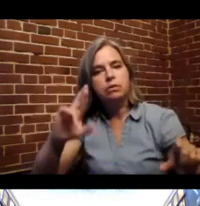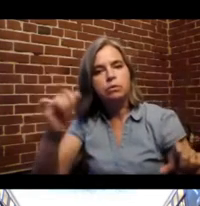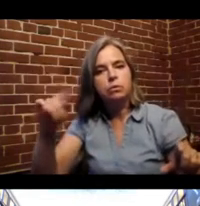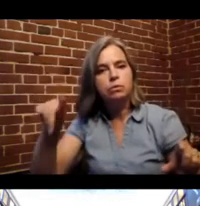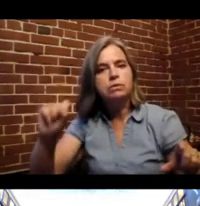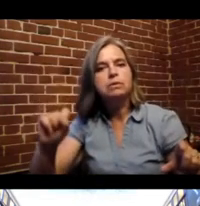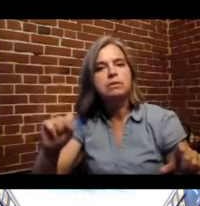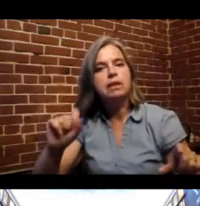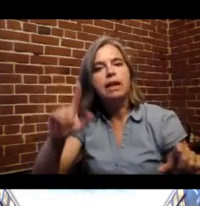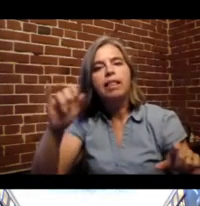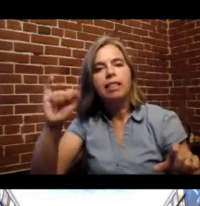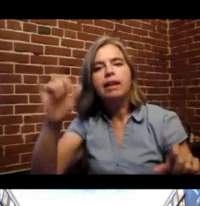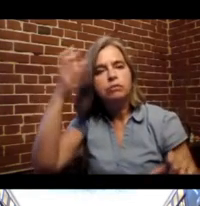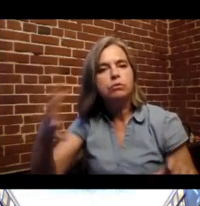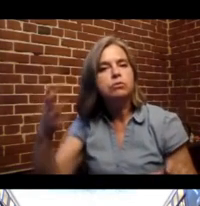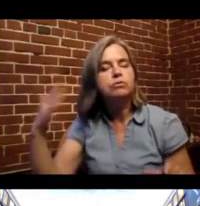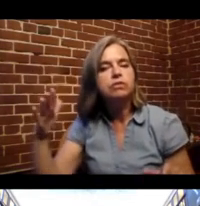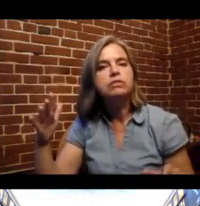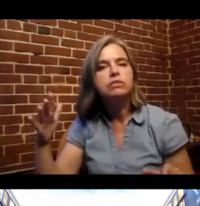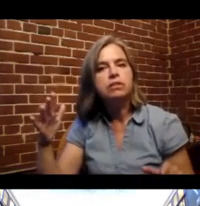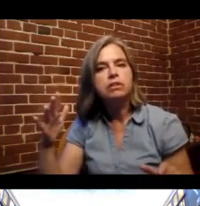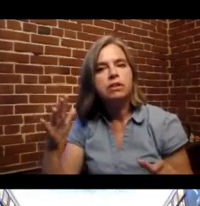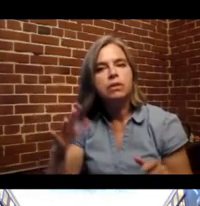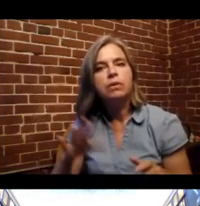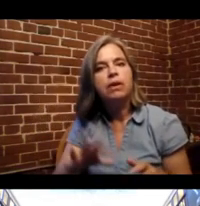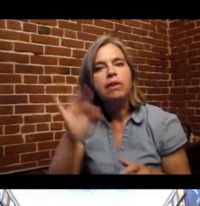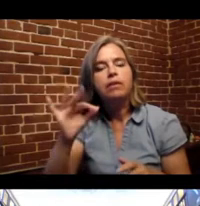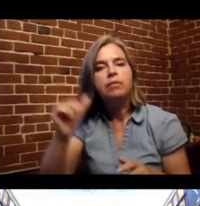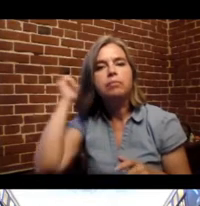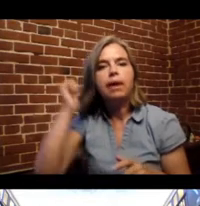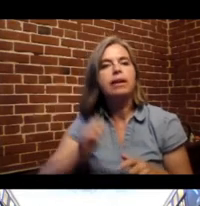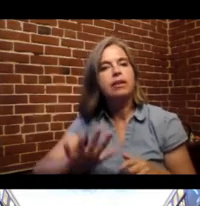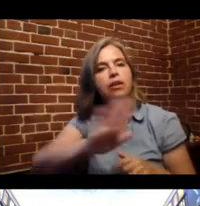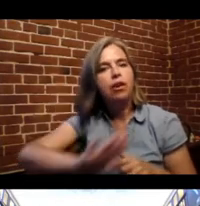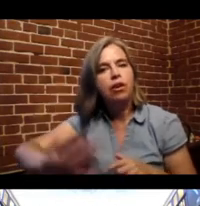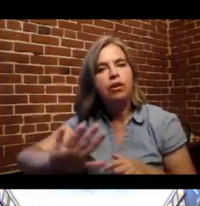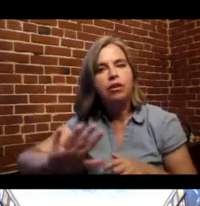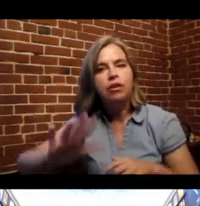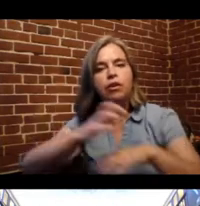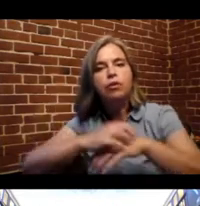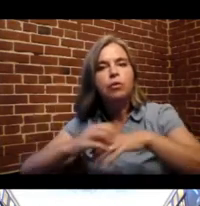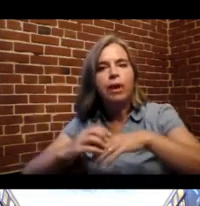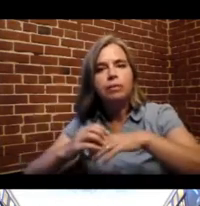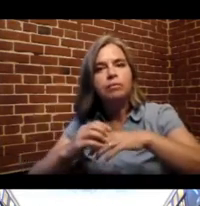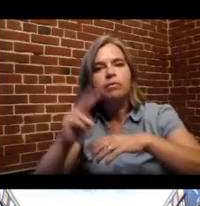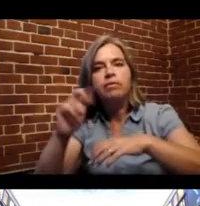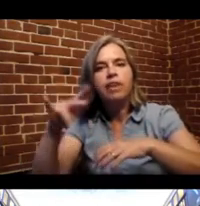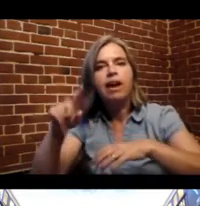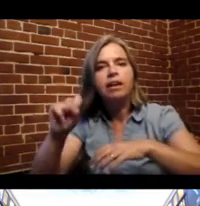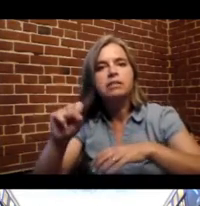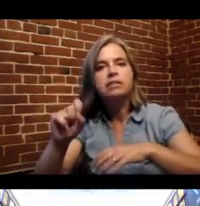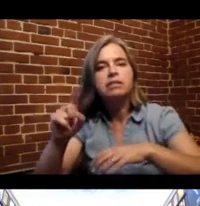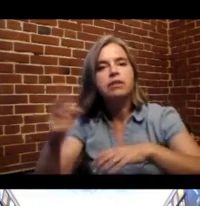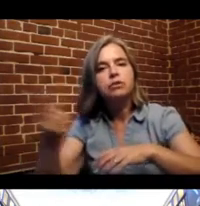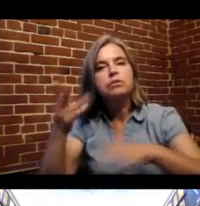we found that this treasure in her backyard with the grapevines, because we were planning to go to St. Louis, and I was planning actually